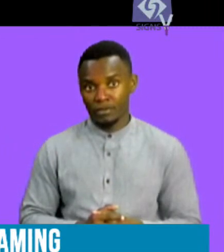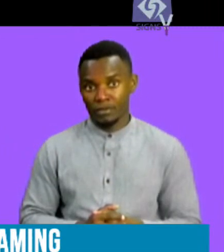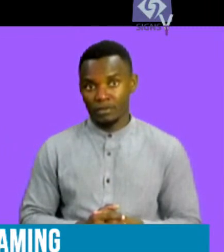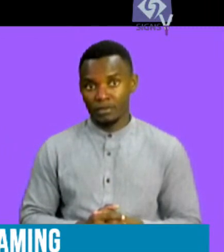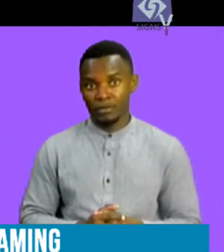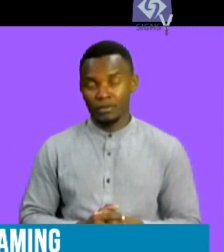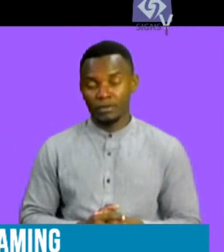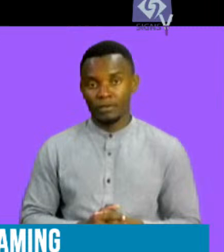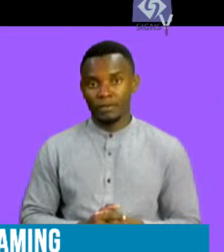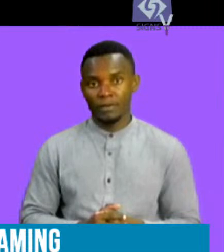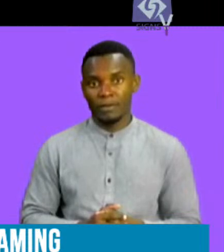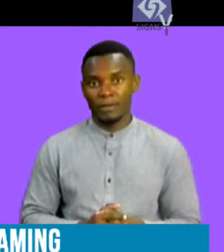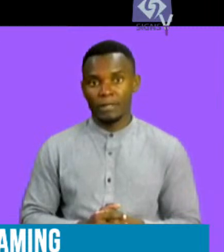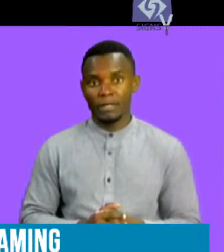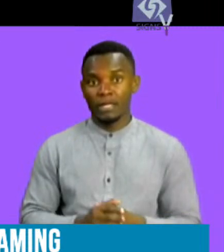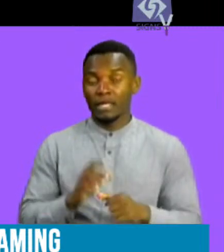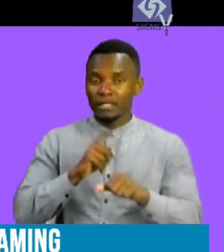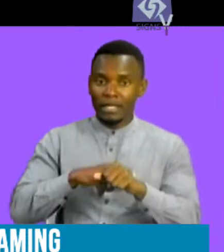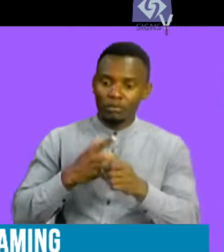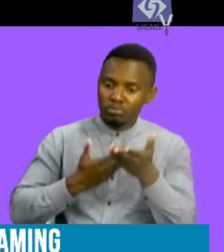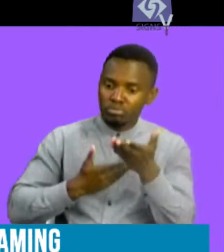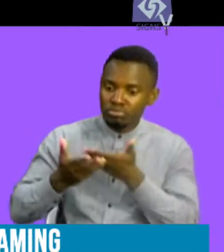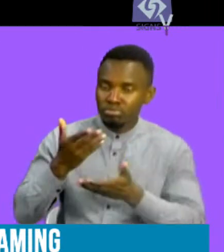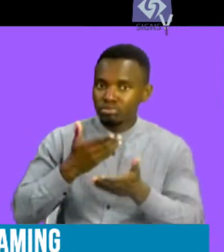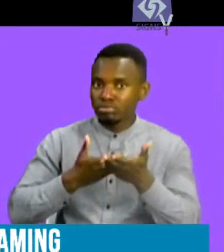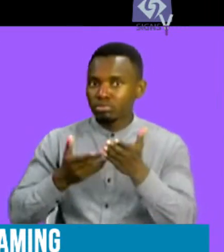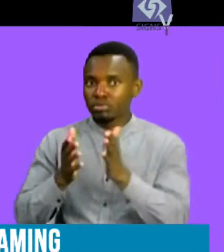or as you talk to some of them,